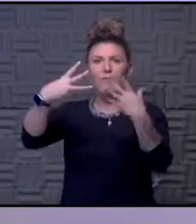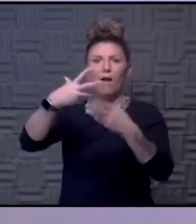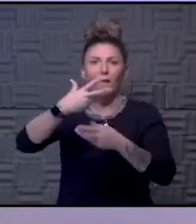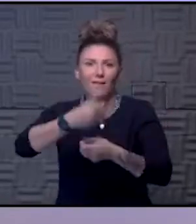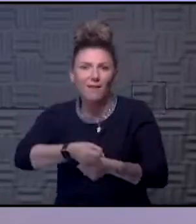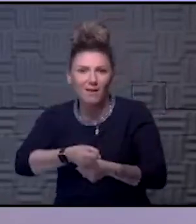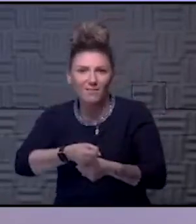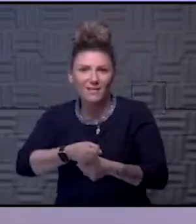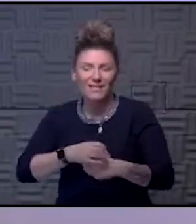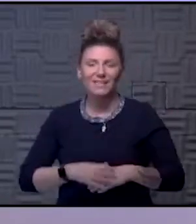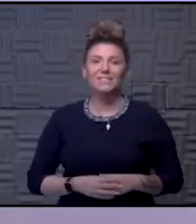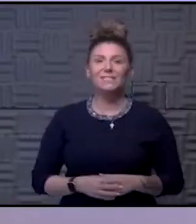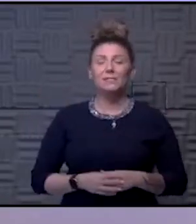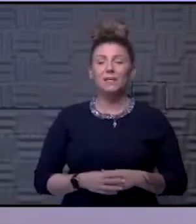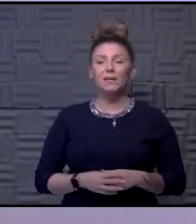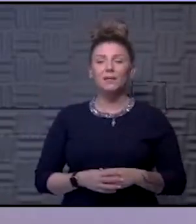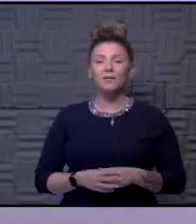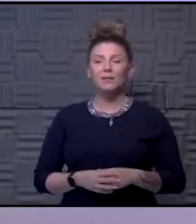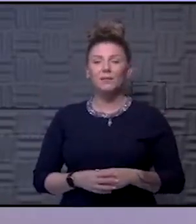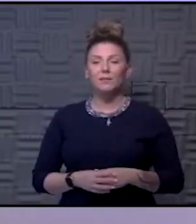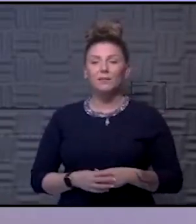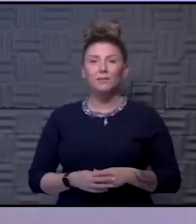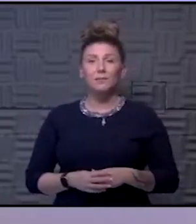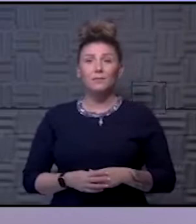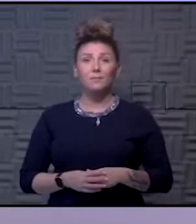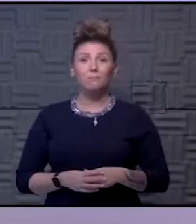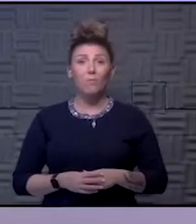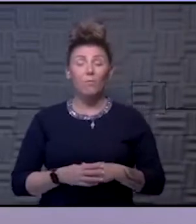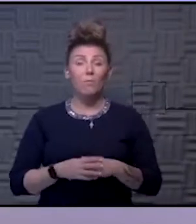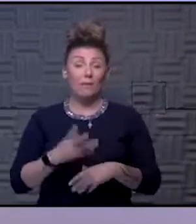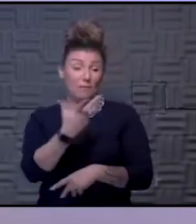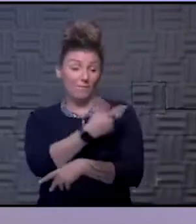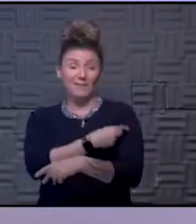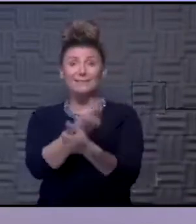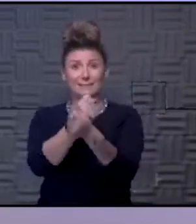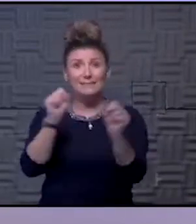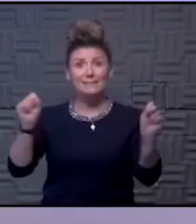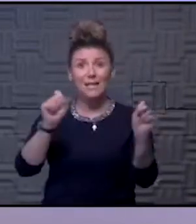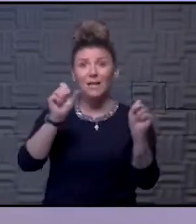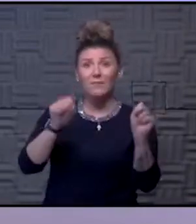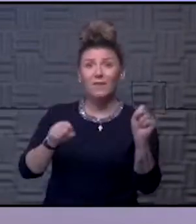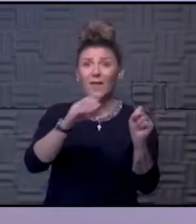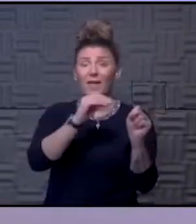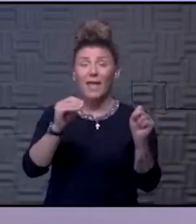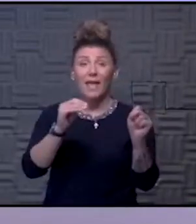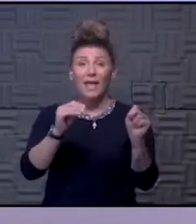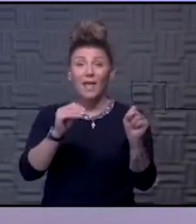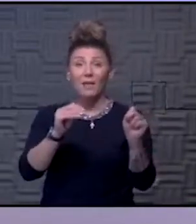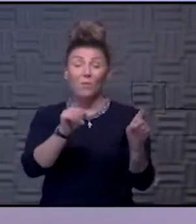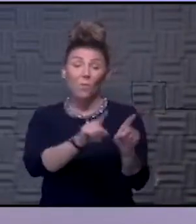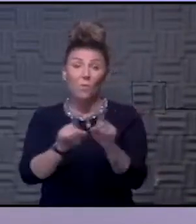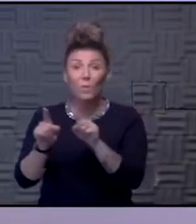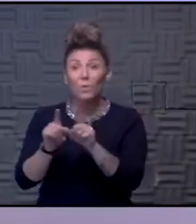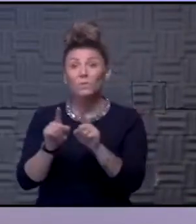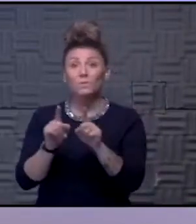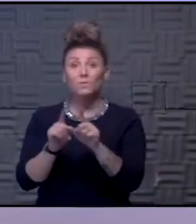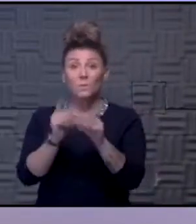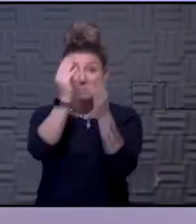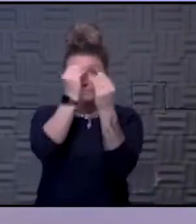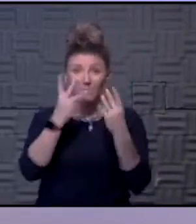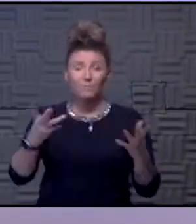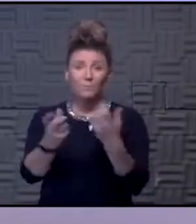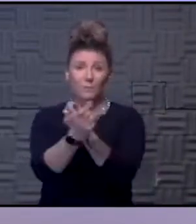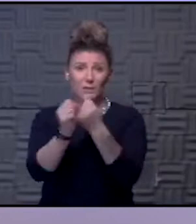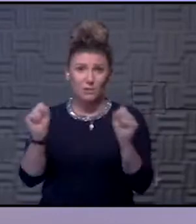the vaccine, it is safe, and that the information is going to be safe too. That the